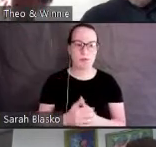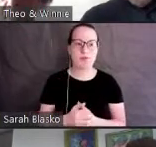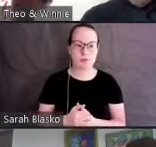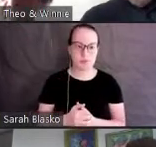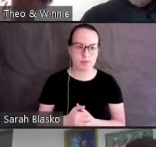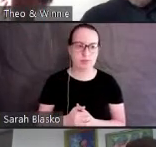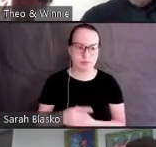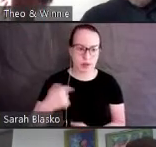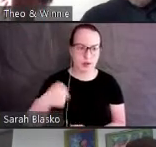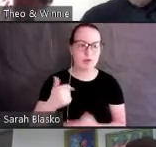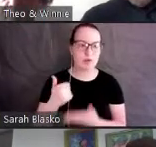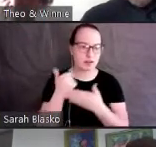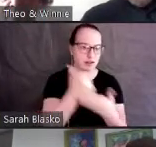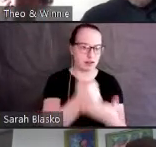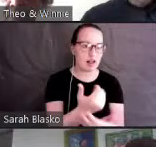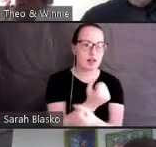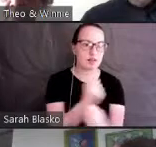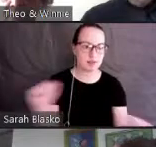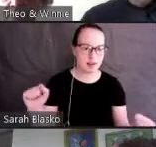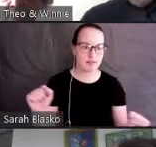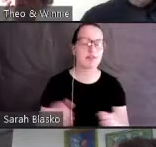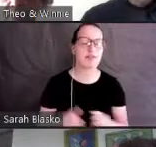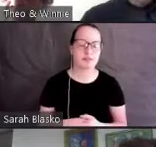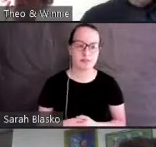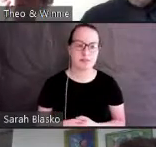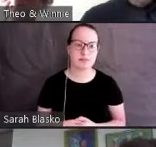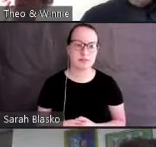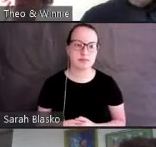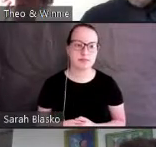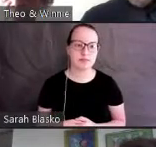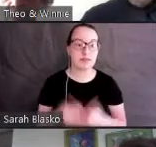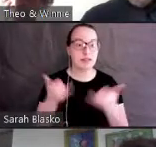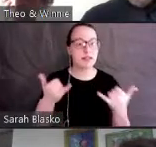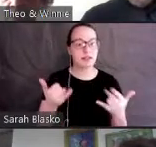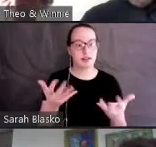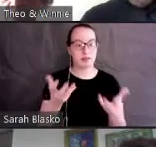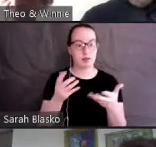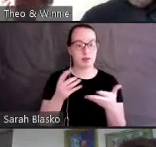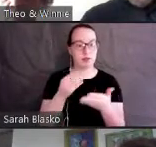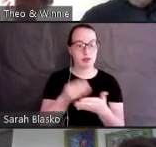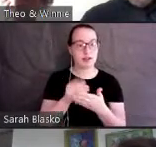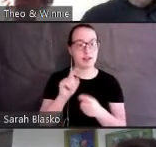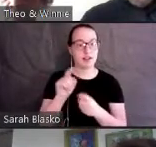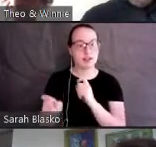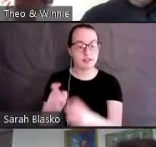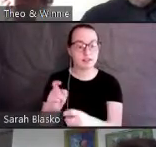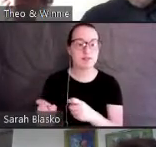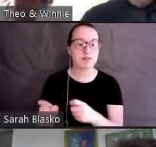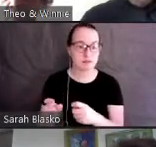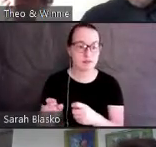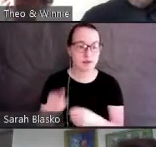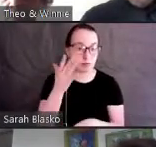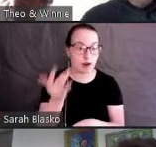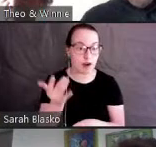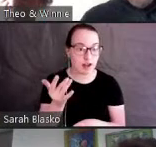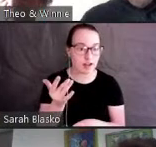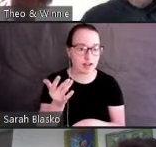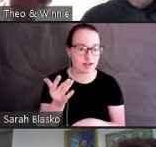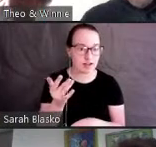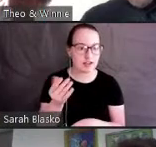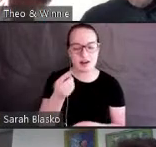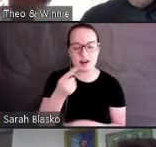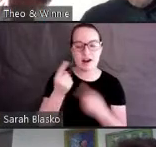Today, let's give so that we make a statement to the heavenly realms. But today,